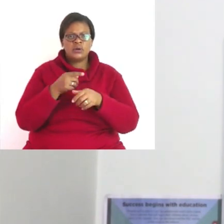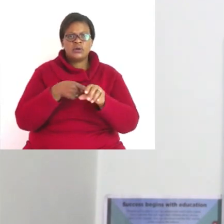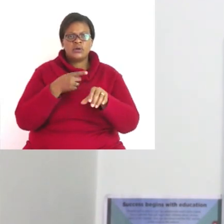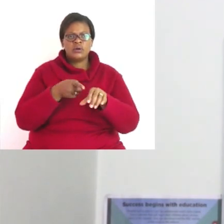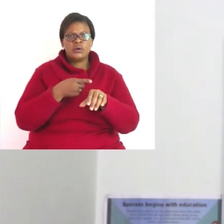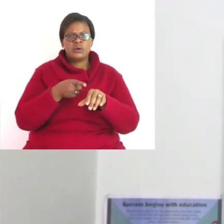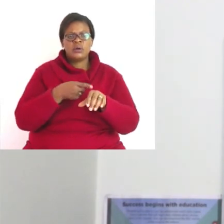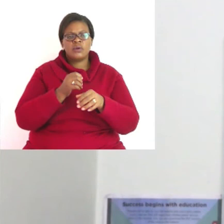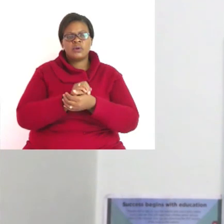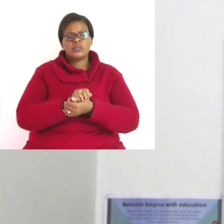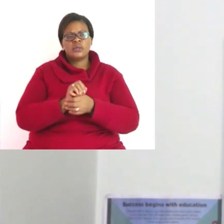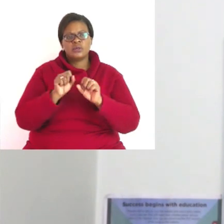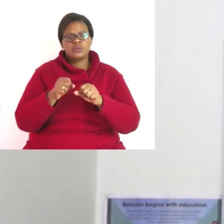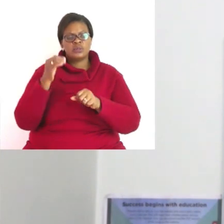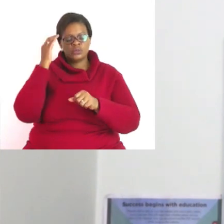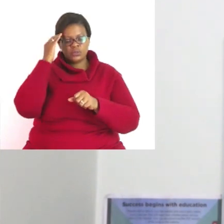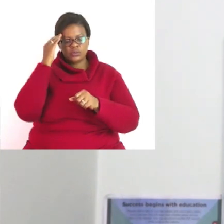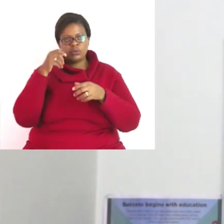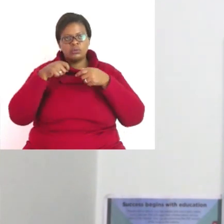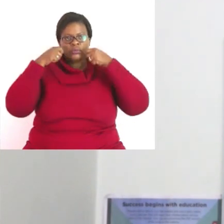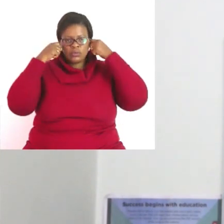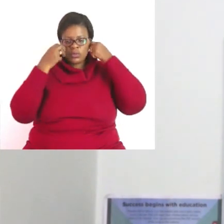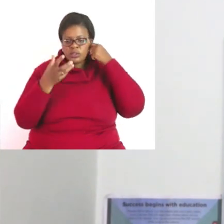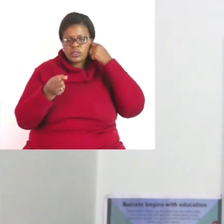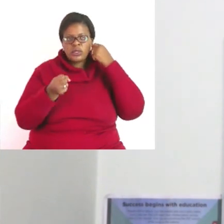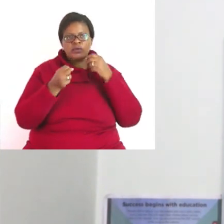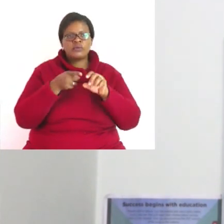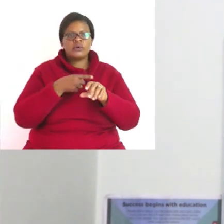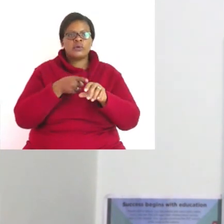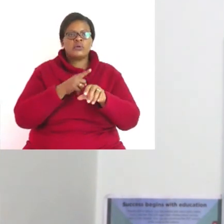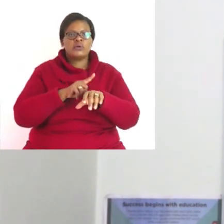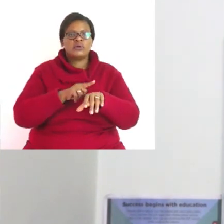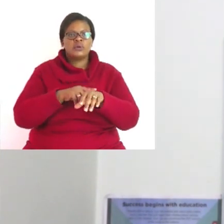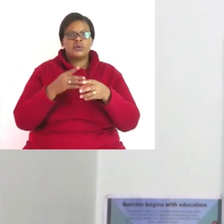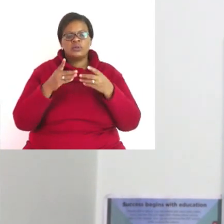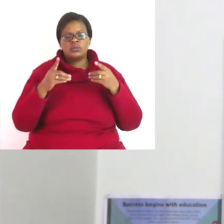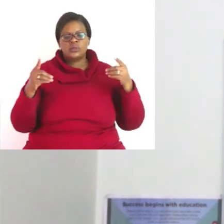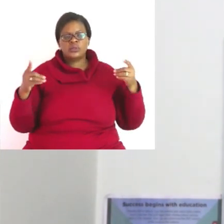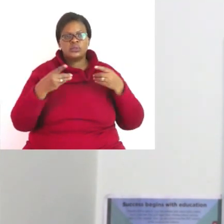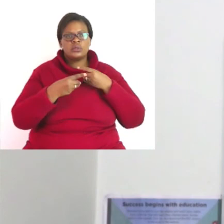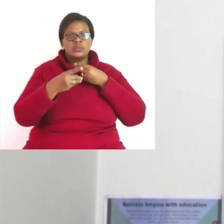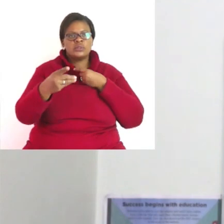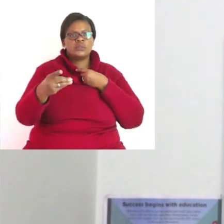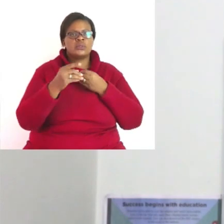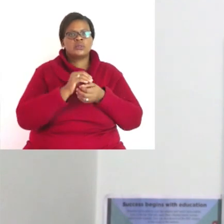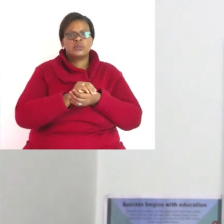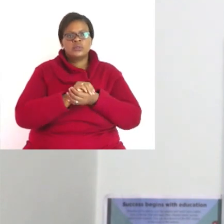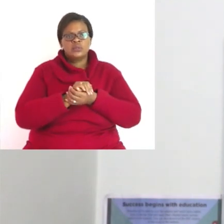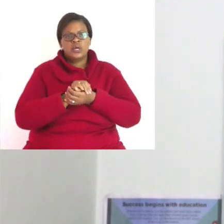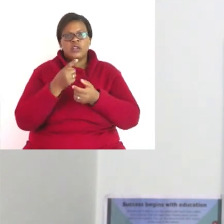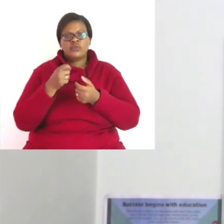and make sure you put on your mask, social distance, and from